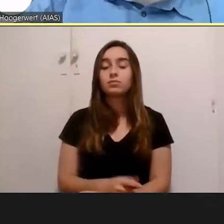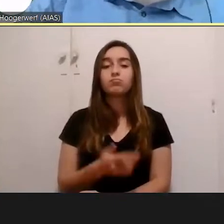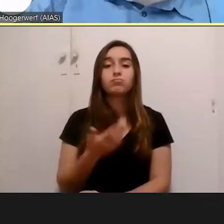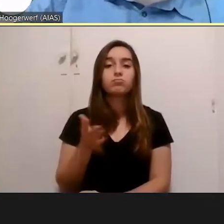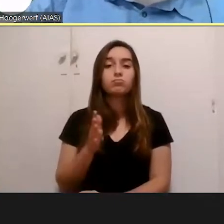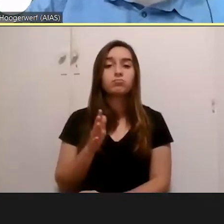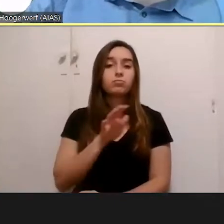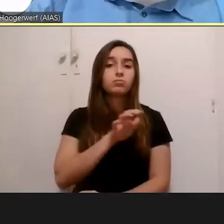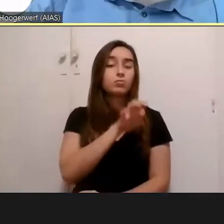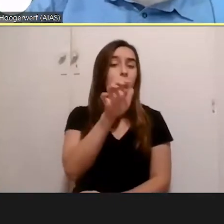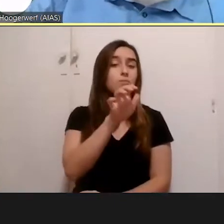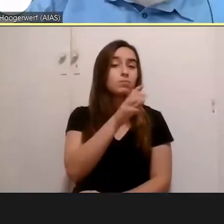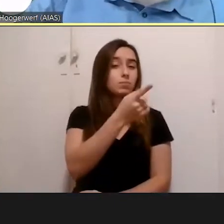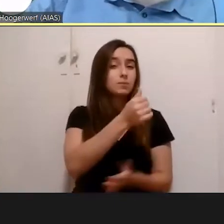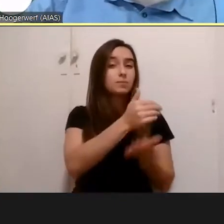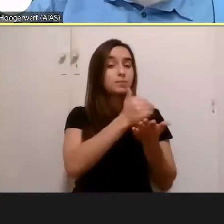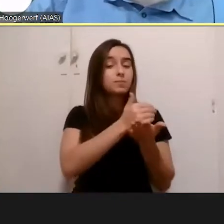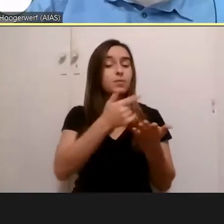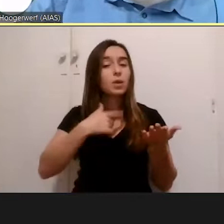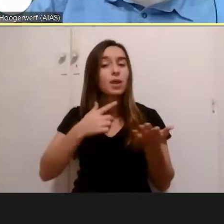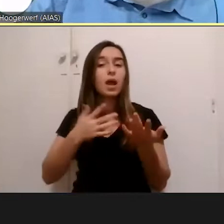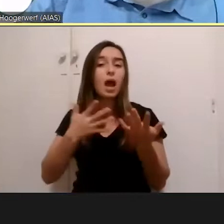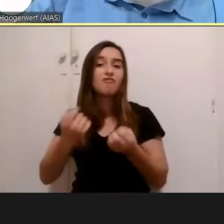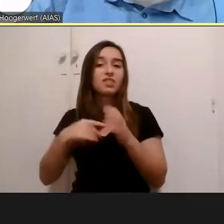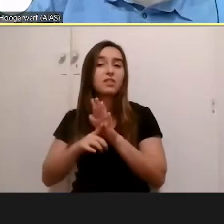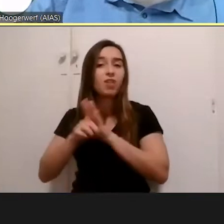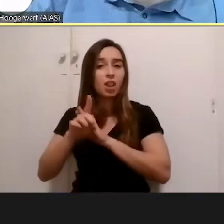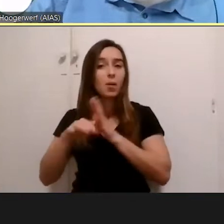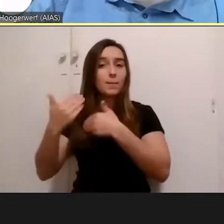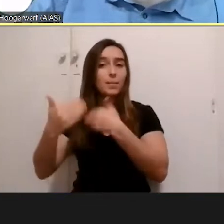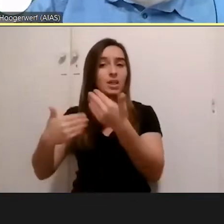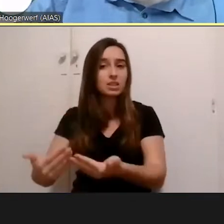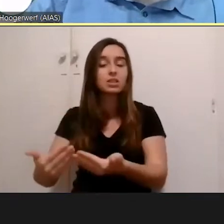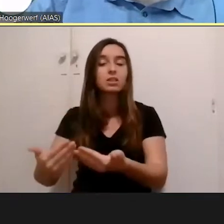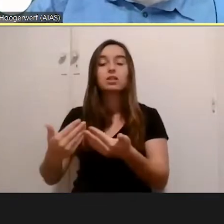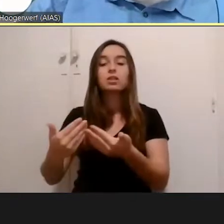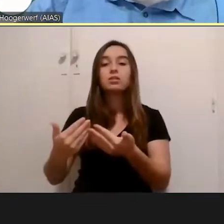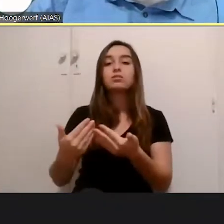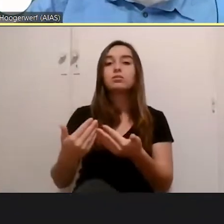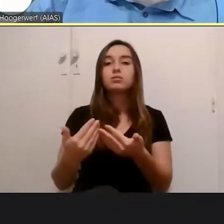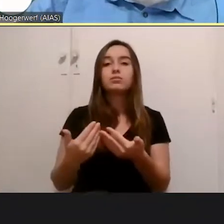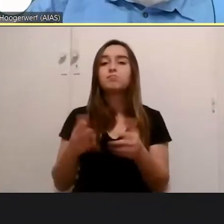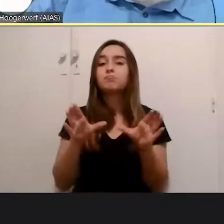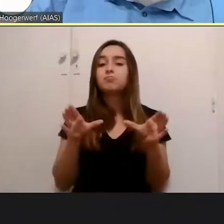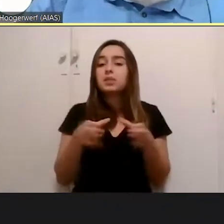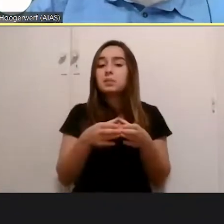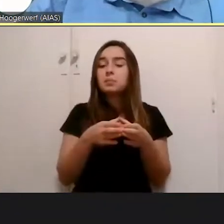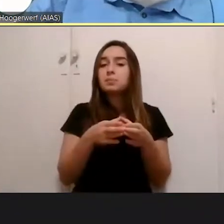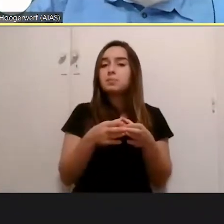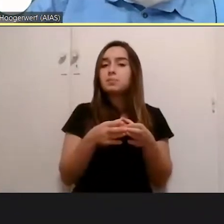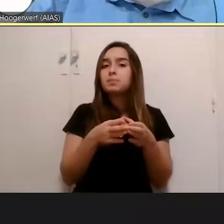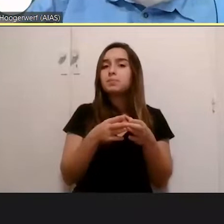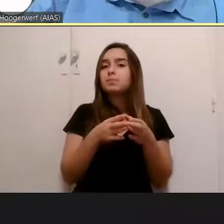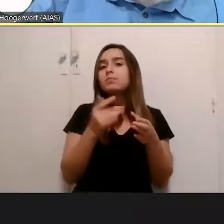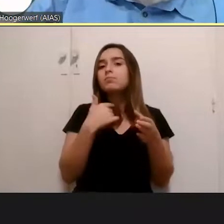also do a lot of some development ourselves. We have a team with coders, the team is very multidisciplinary. So that means